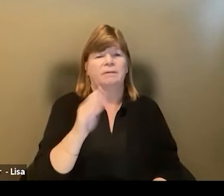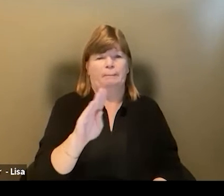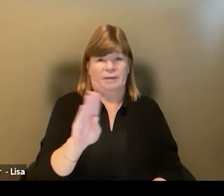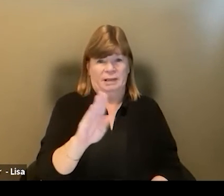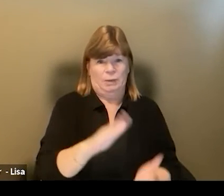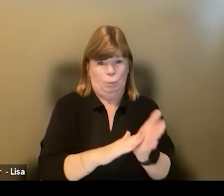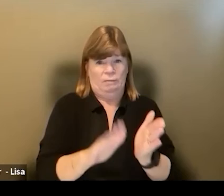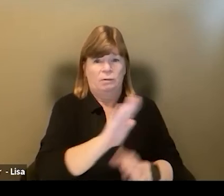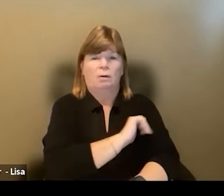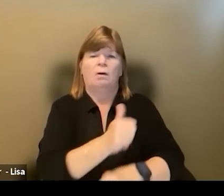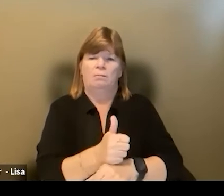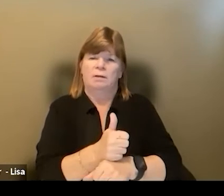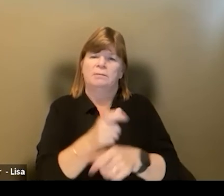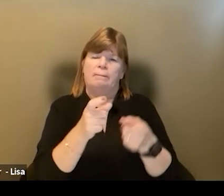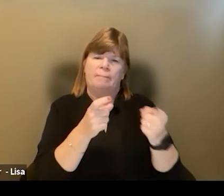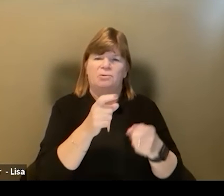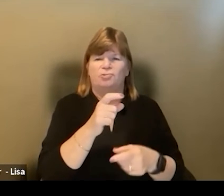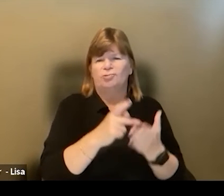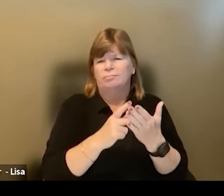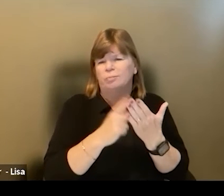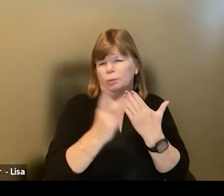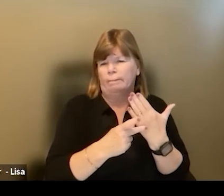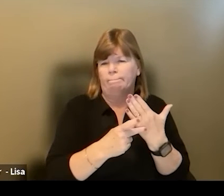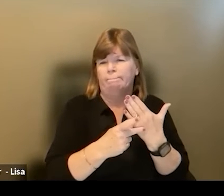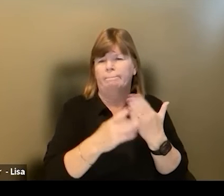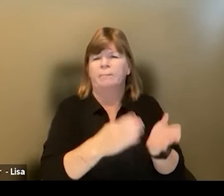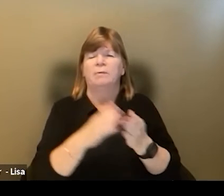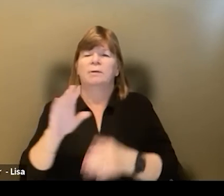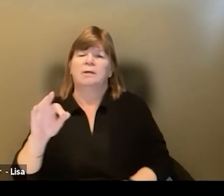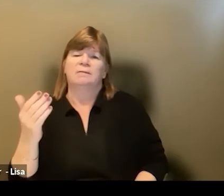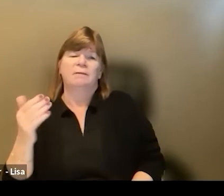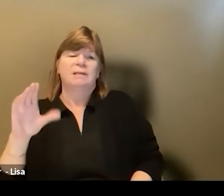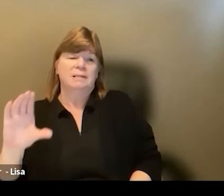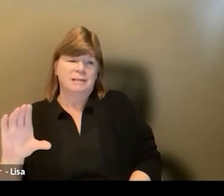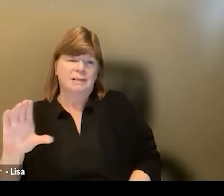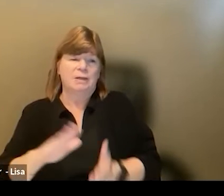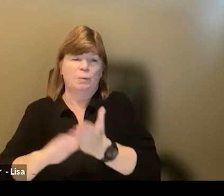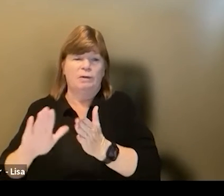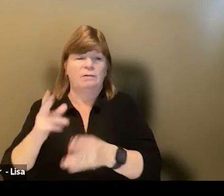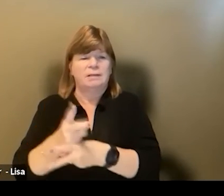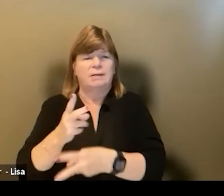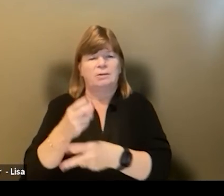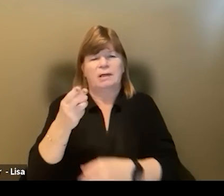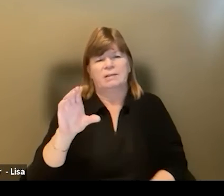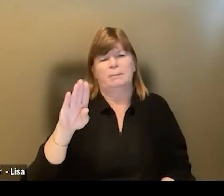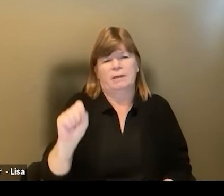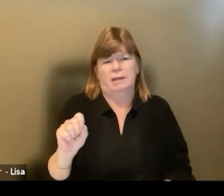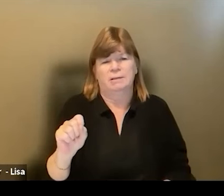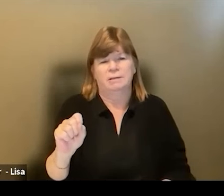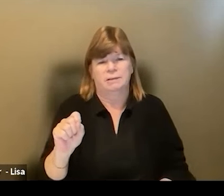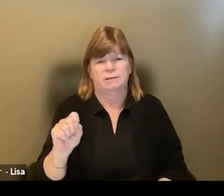B waiver authorizes the managed care program, and the 1915 C waiver provides the